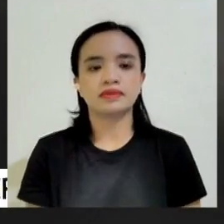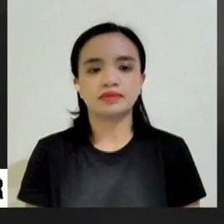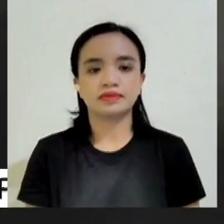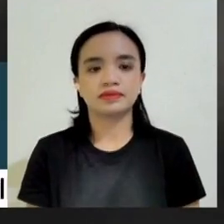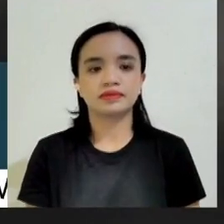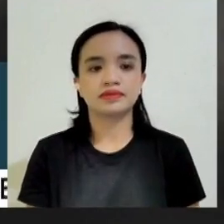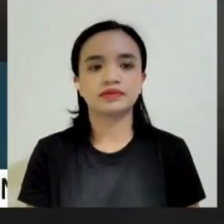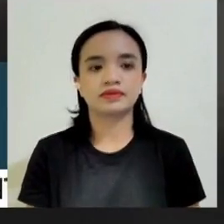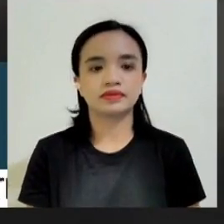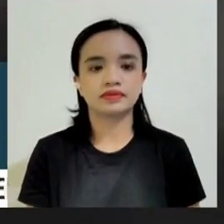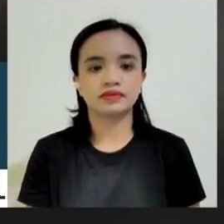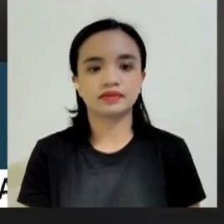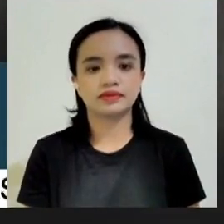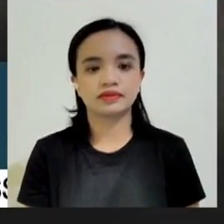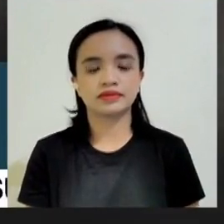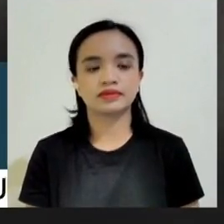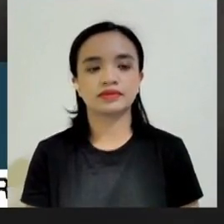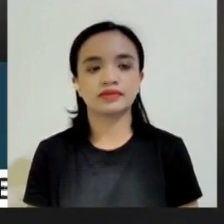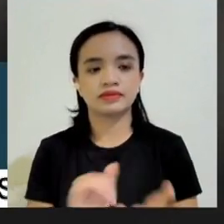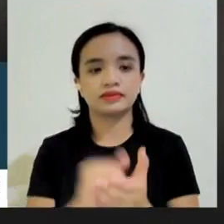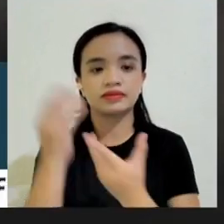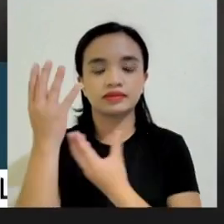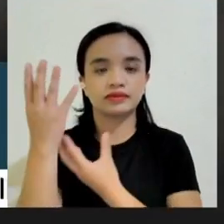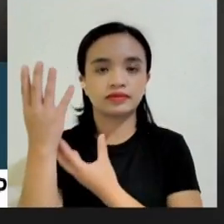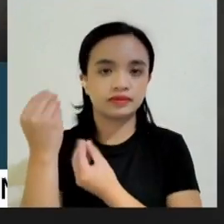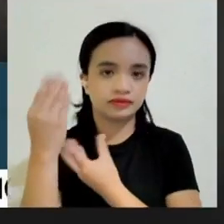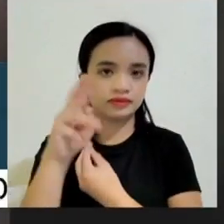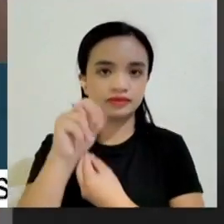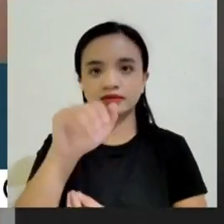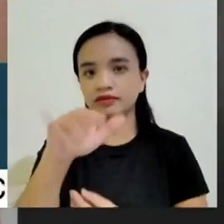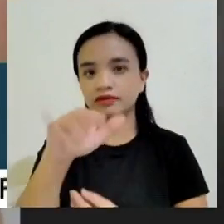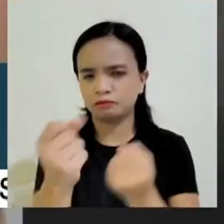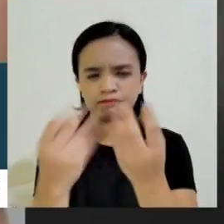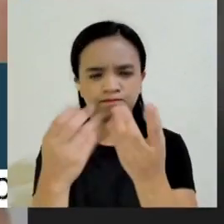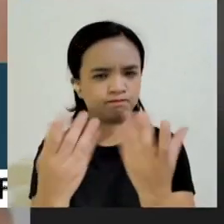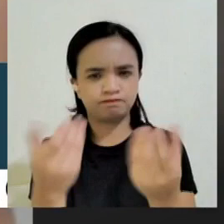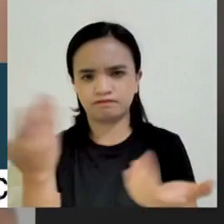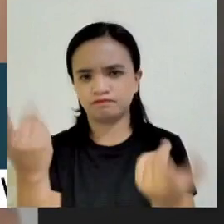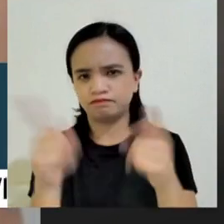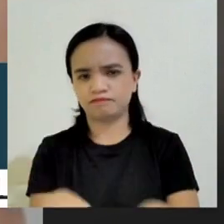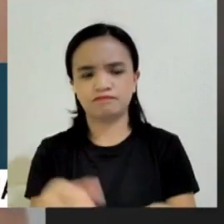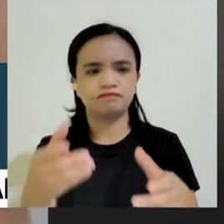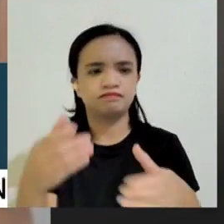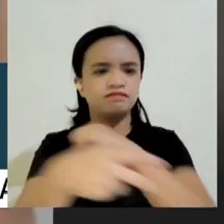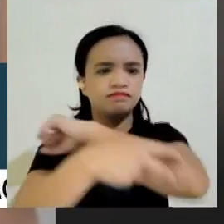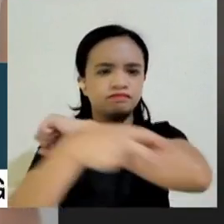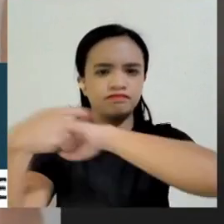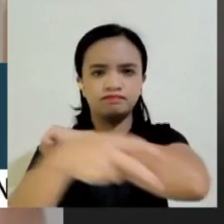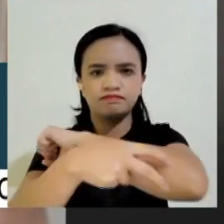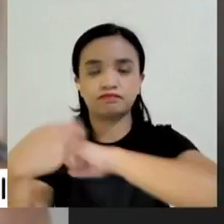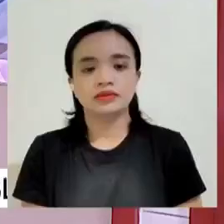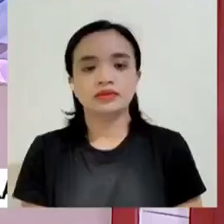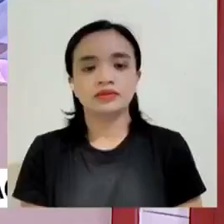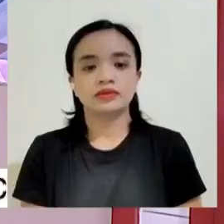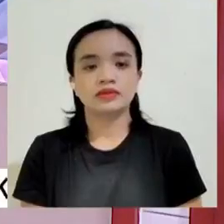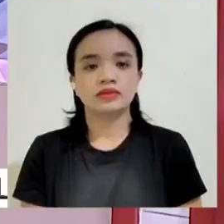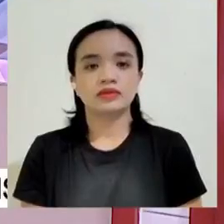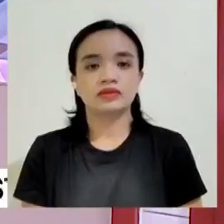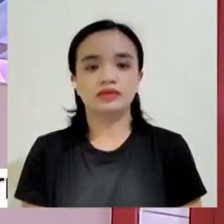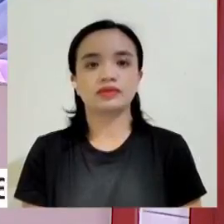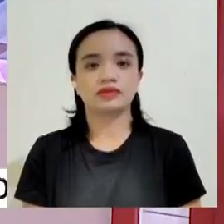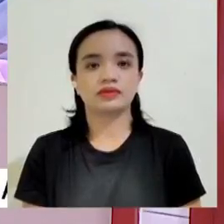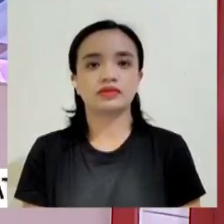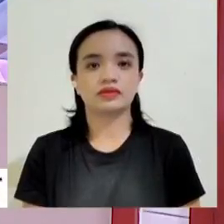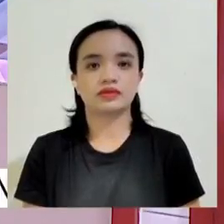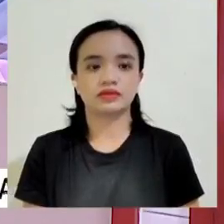It's the latest black eye for NAIA, where several cases of theft perpetrated by airport personnel have been recorded. A